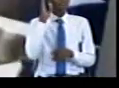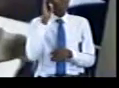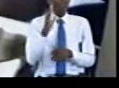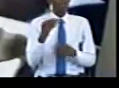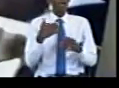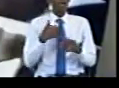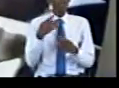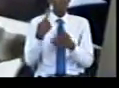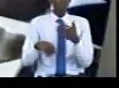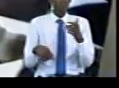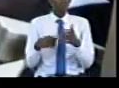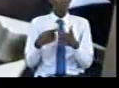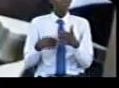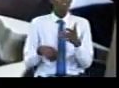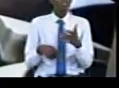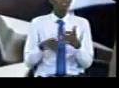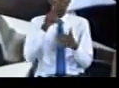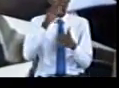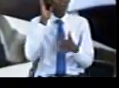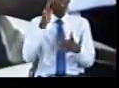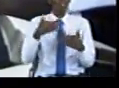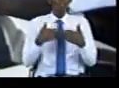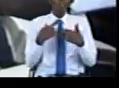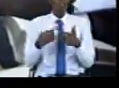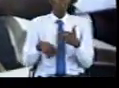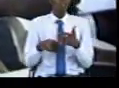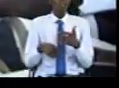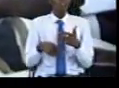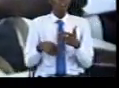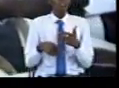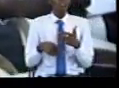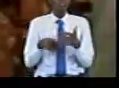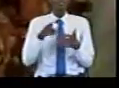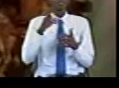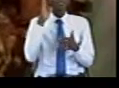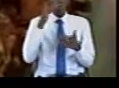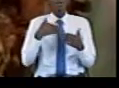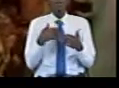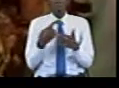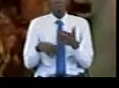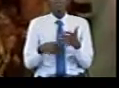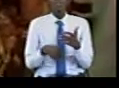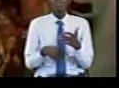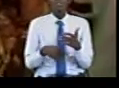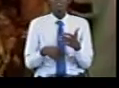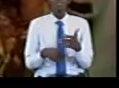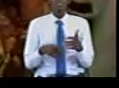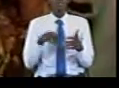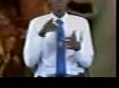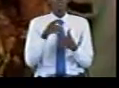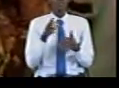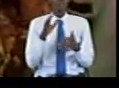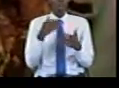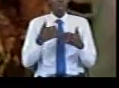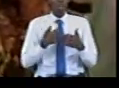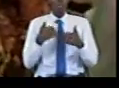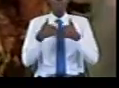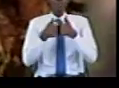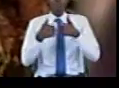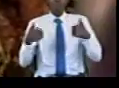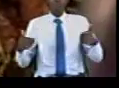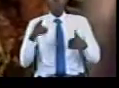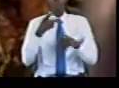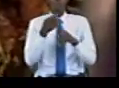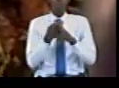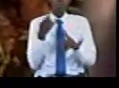Separated. Tell me out aloud. Separated. Say it confidently. Separated you from other